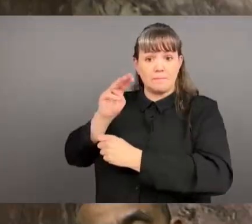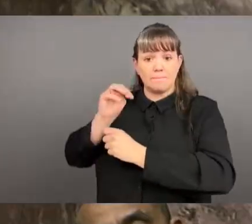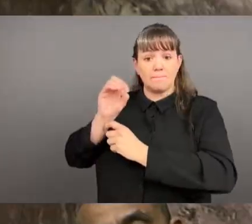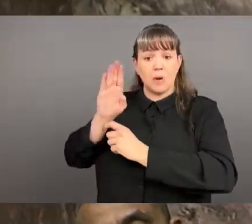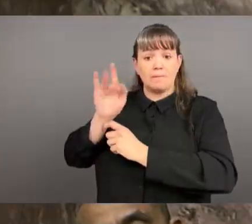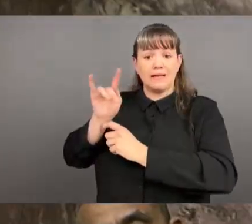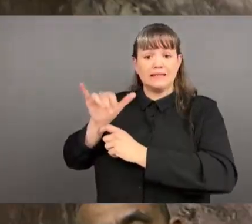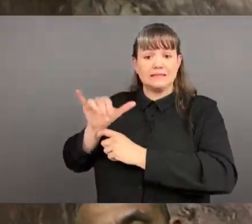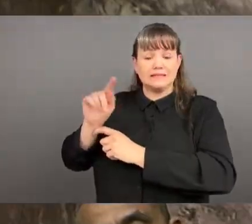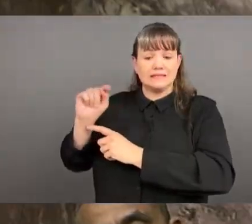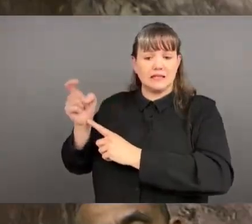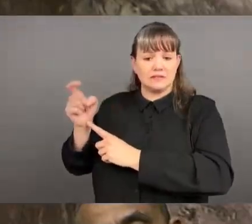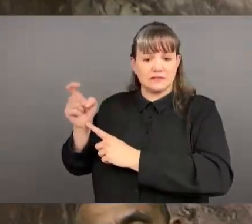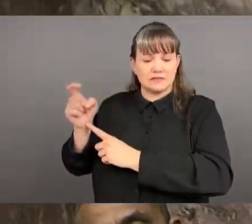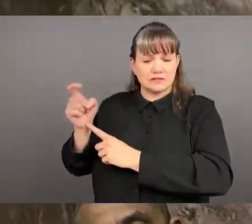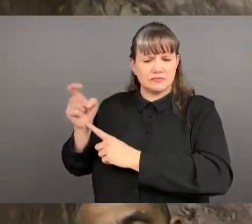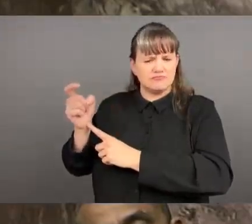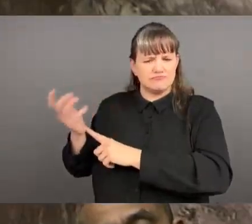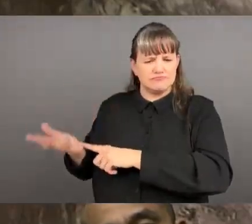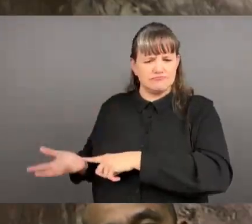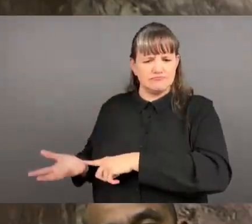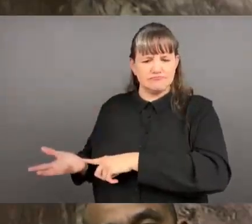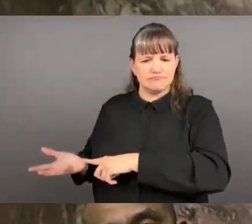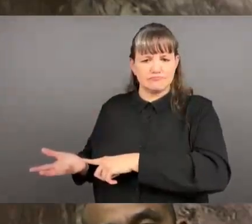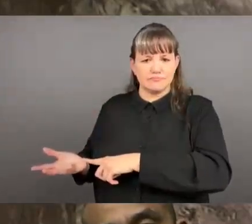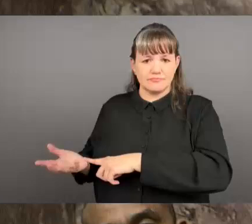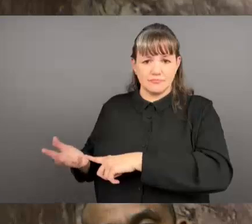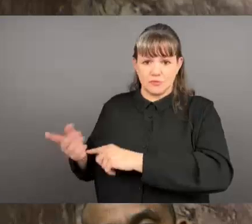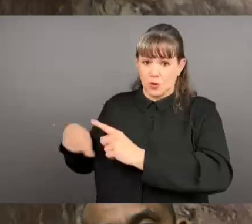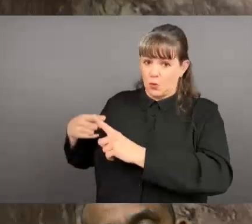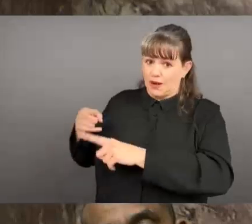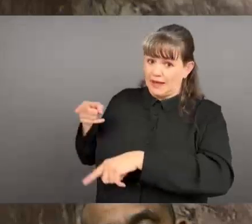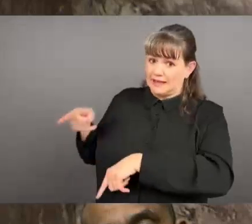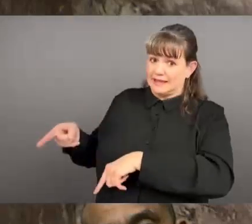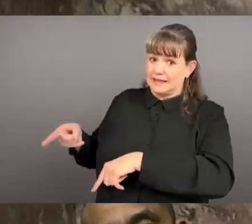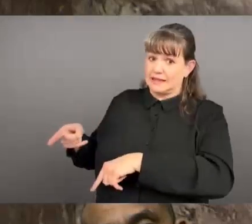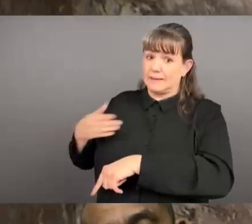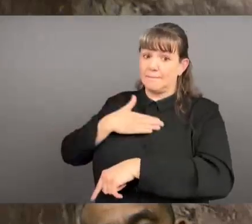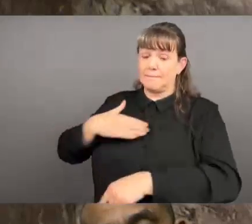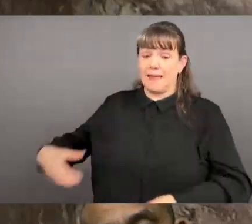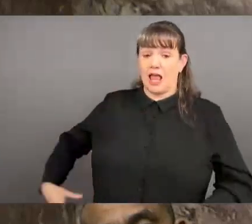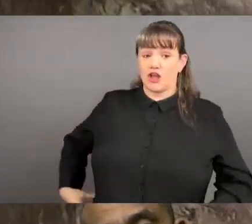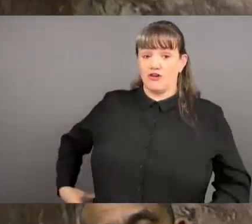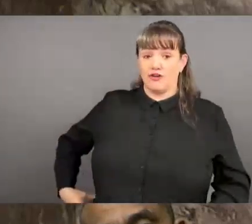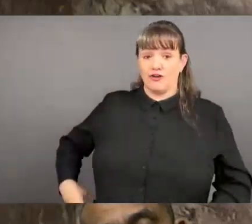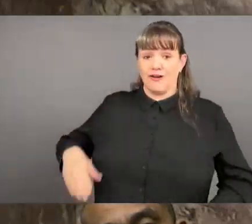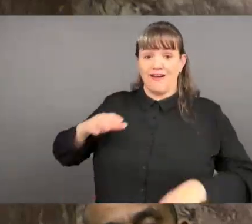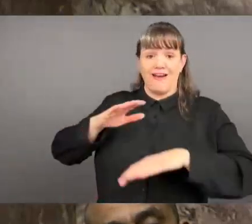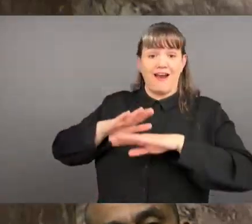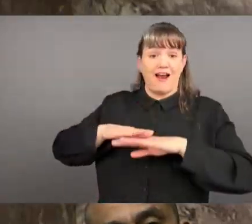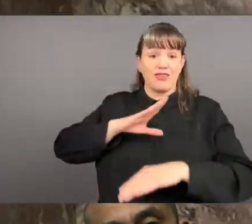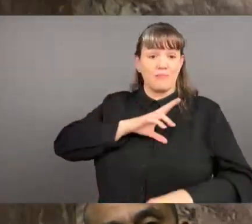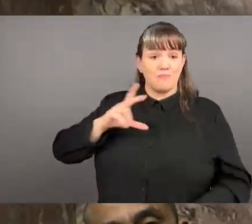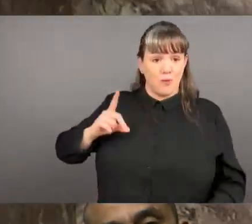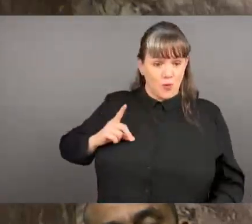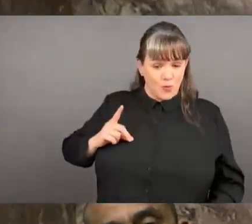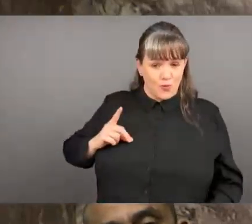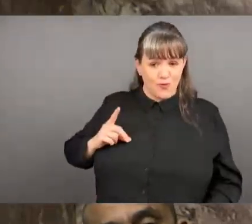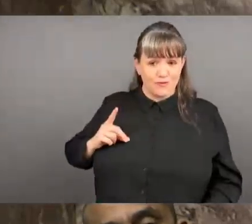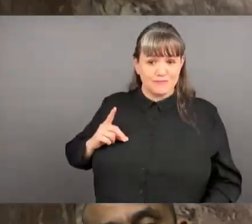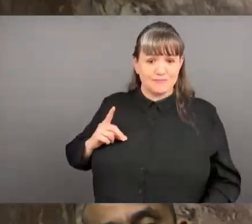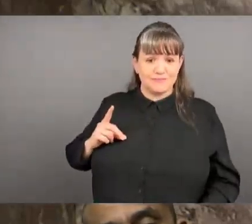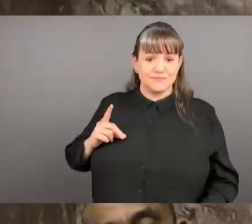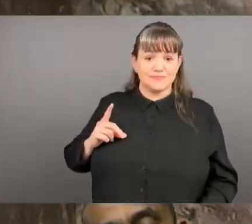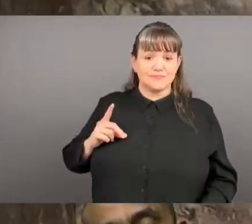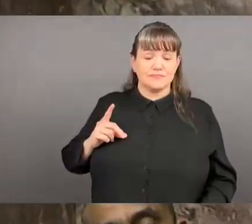when the member was mayor and sat on the board, and said what fundamentally the Commission has done is